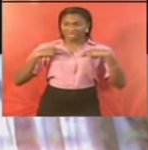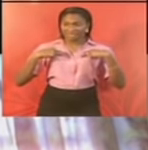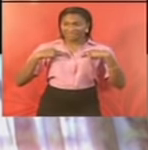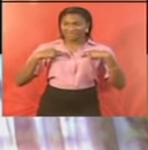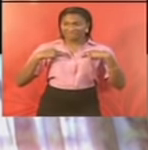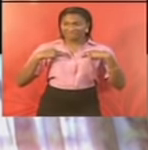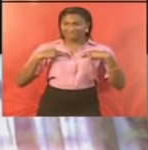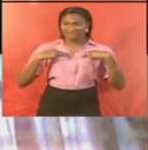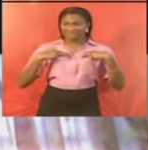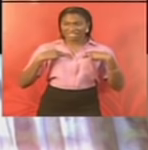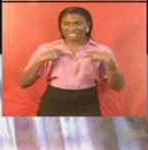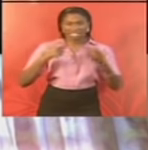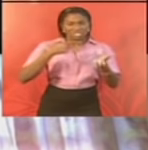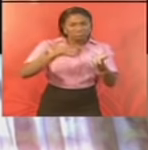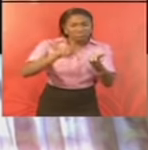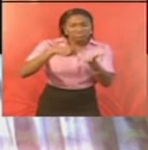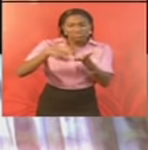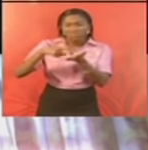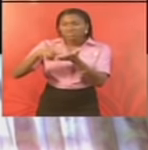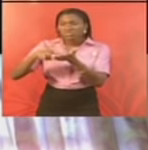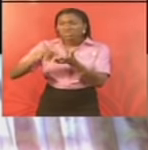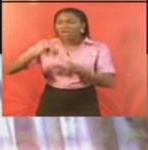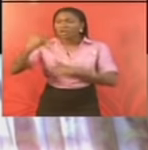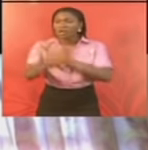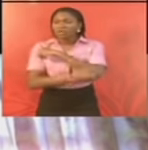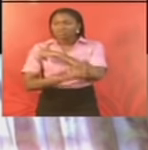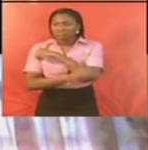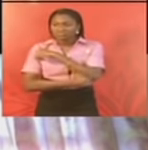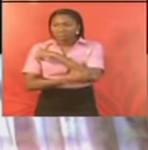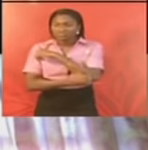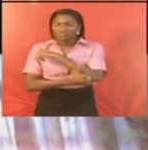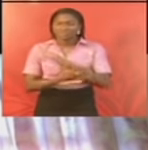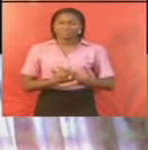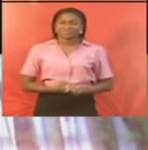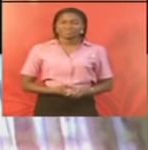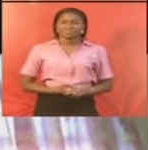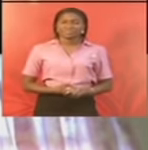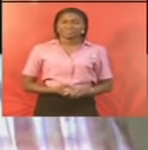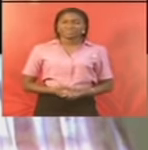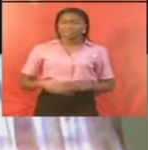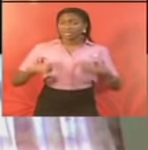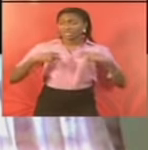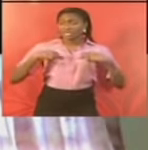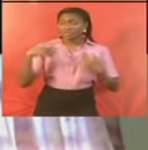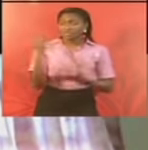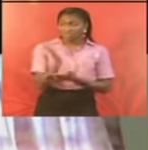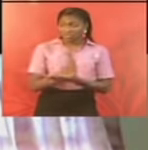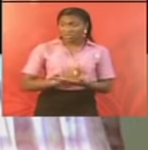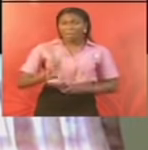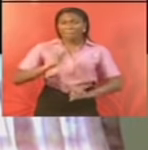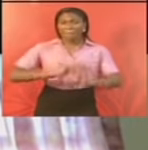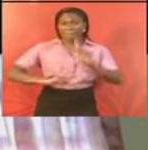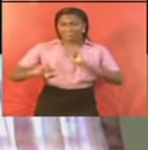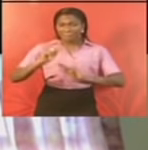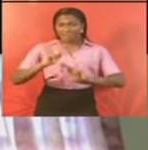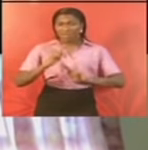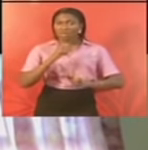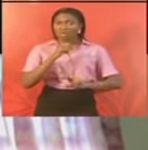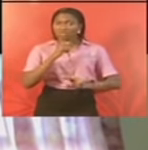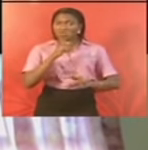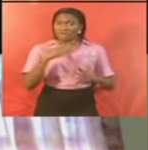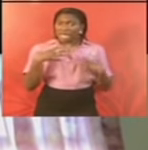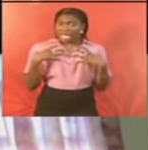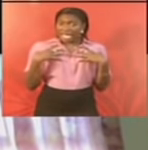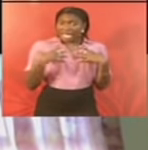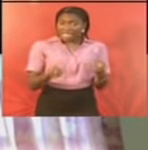the exact country, but it's taking place where persons who have recovered from COVID-19 are now